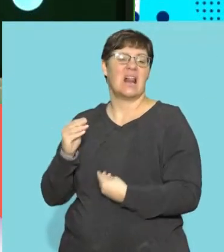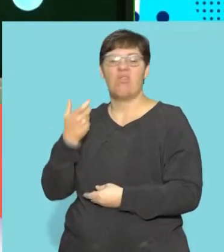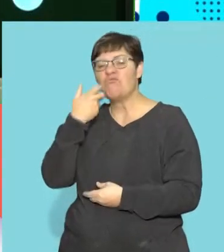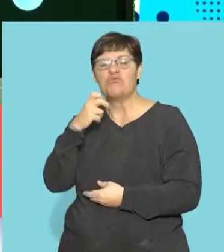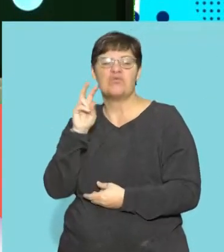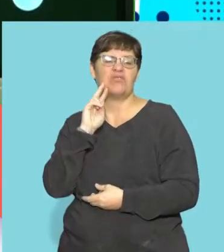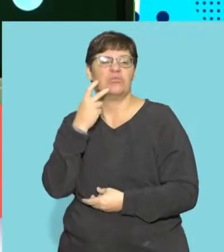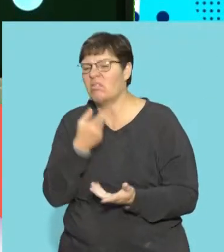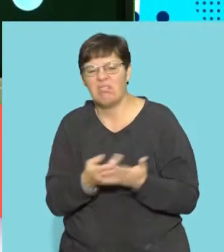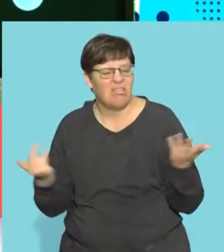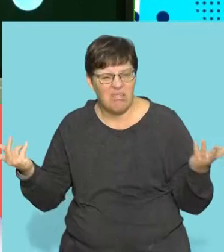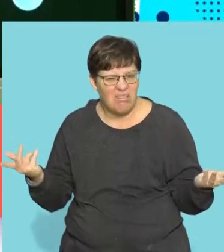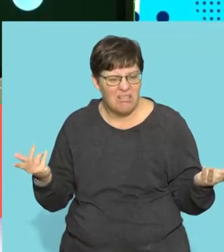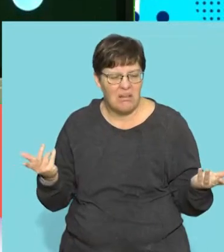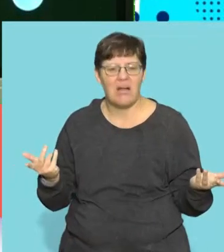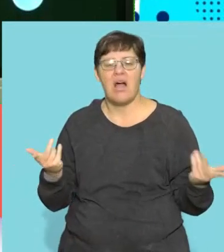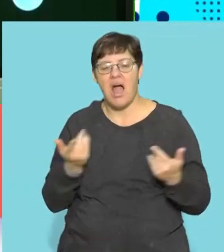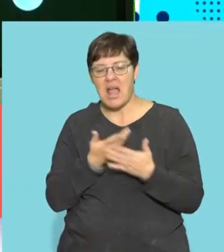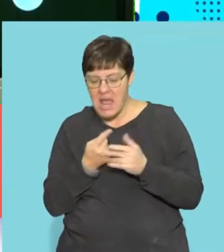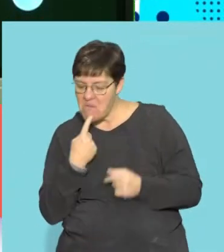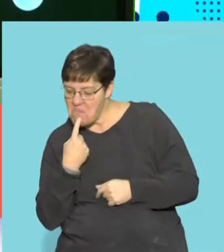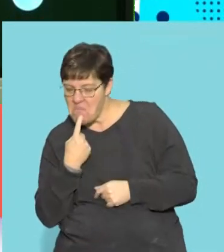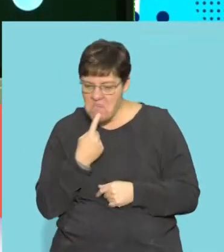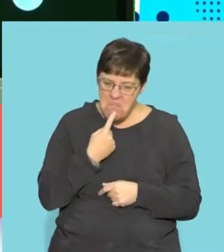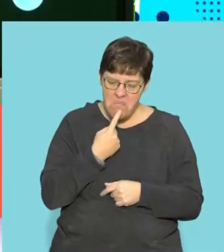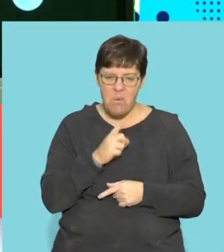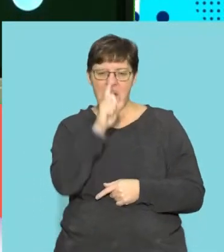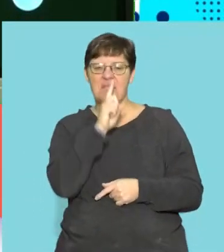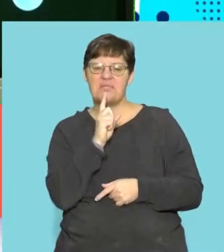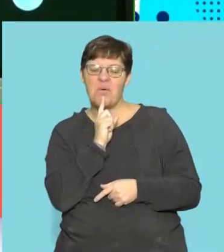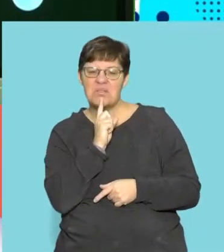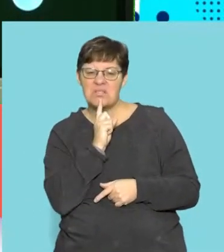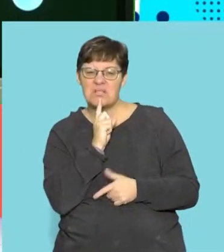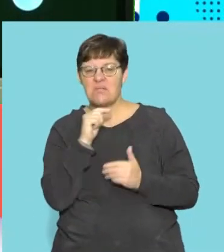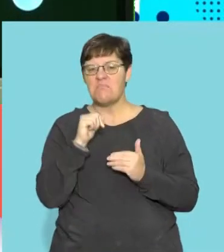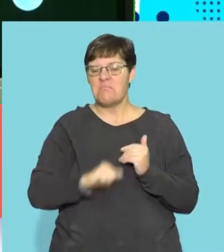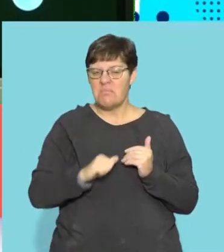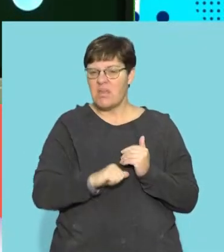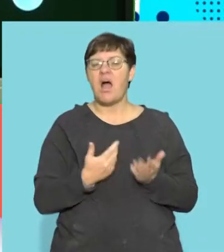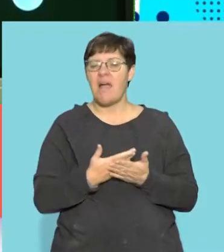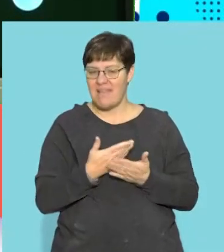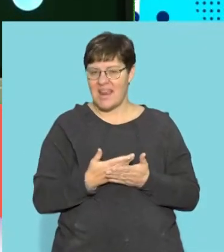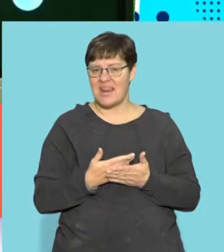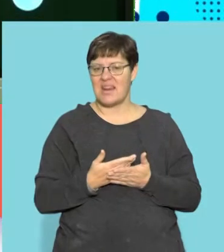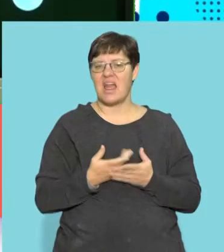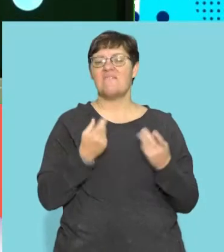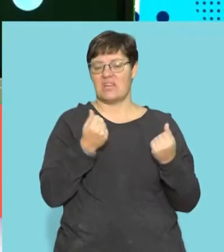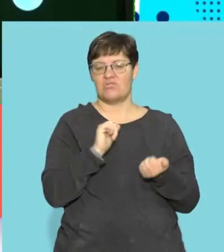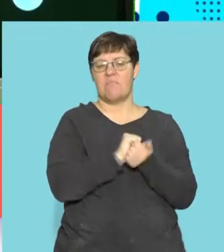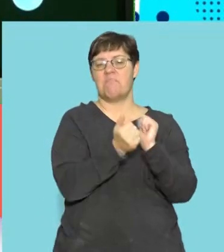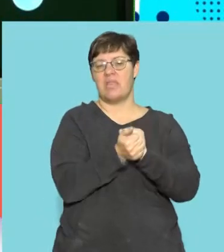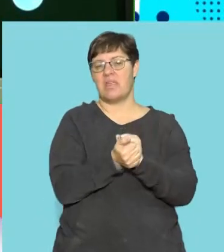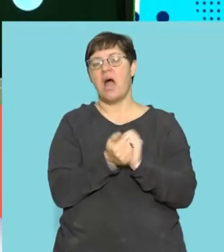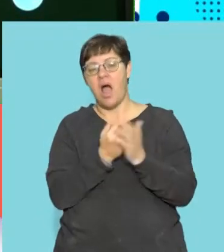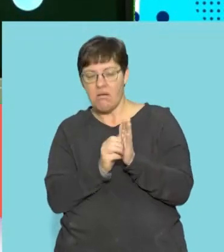sells little things that give you maybe 1,000 rand or so. You can also